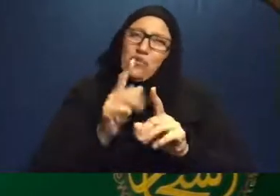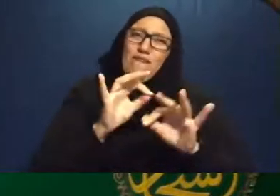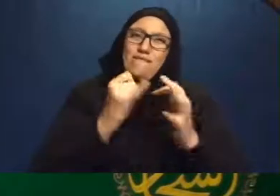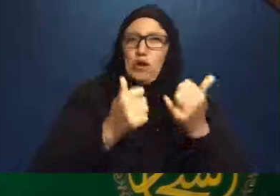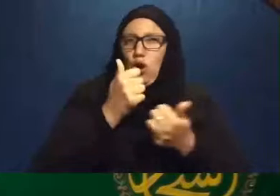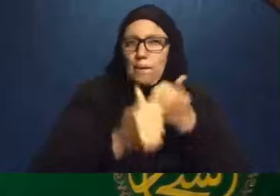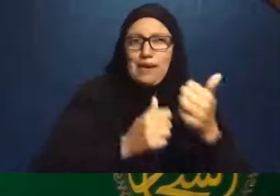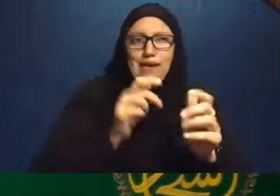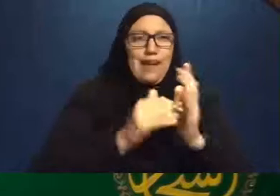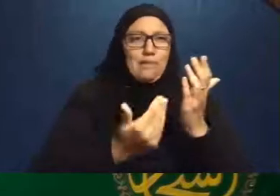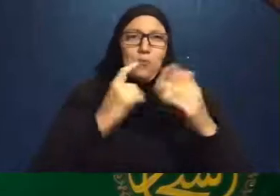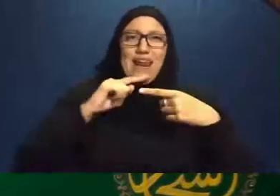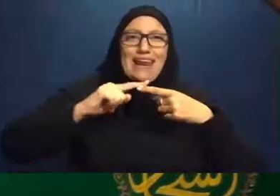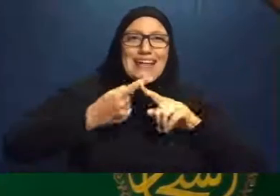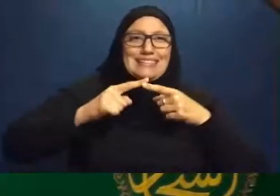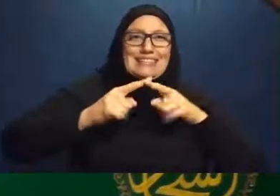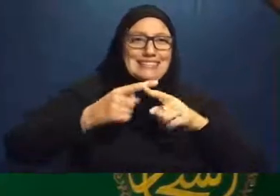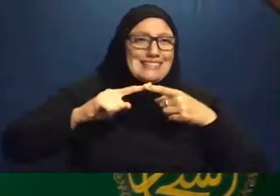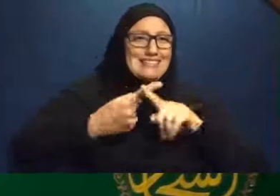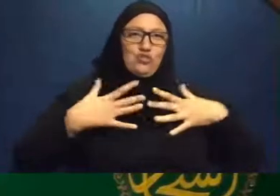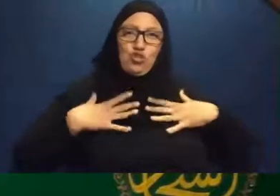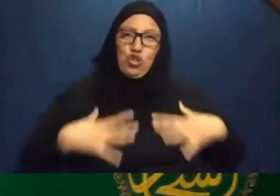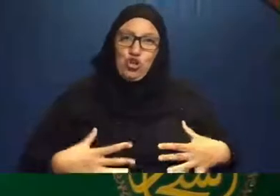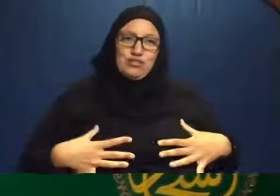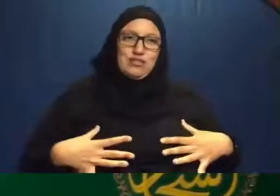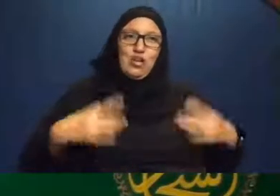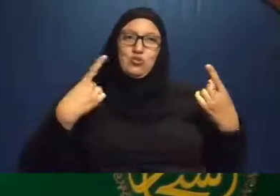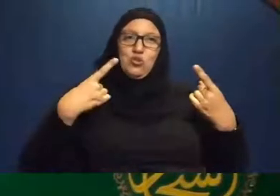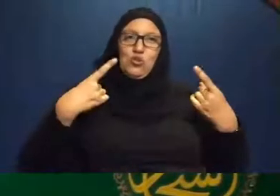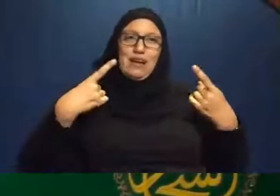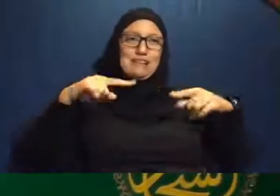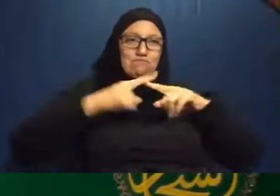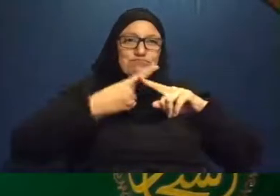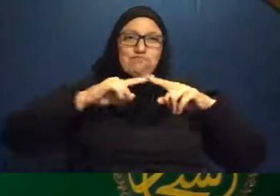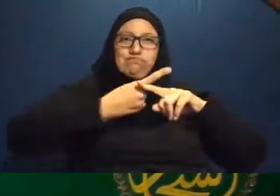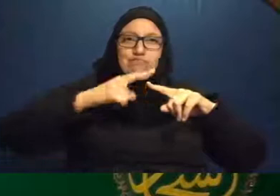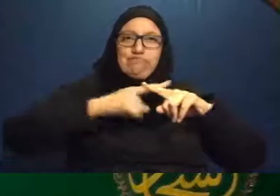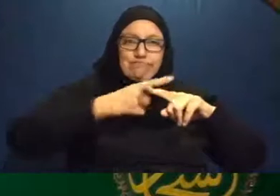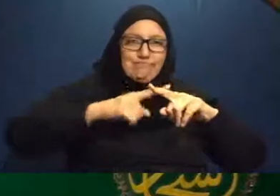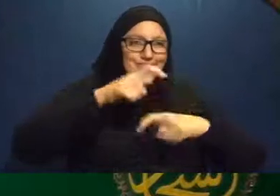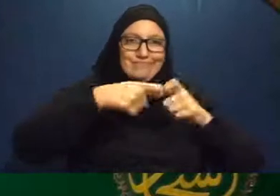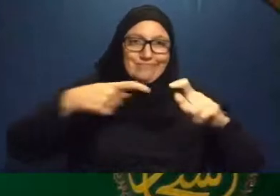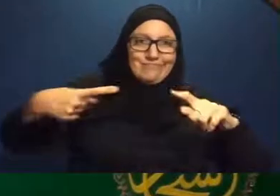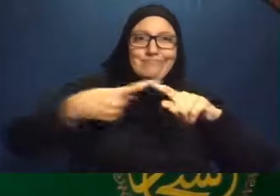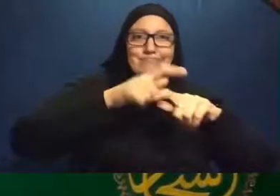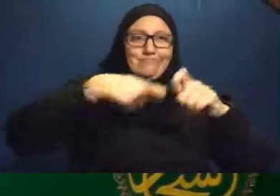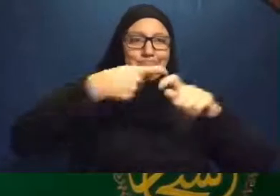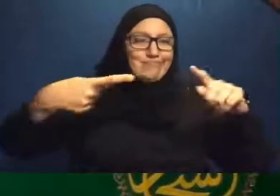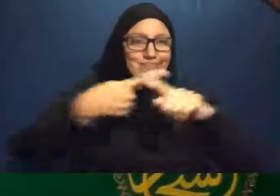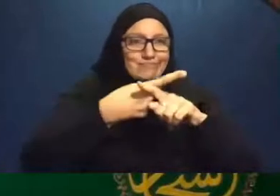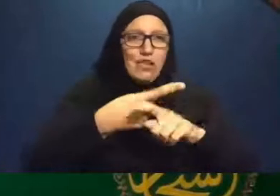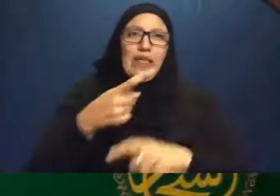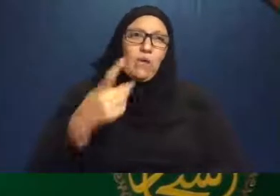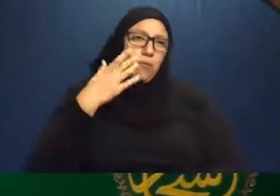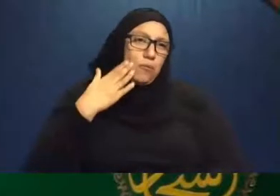are doing it, but it's not very common. They were knitting the shirts and the scarves with two needles. You know how they were knitting